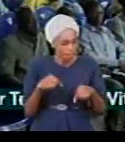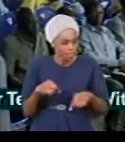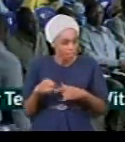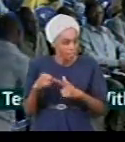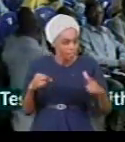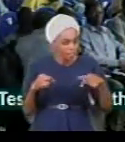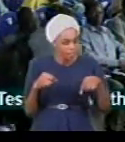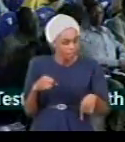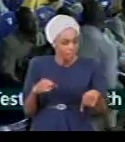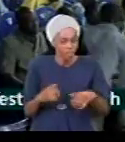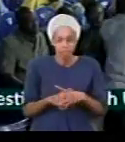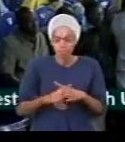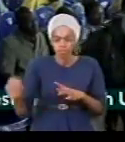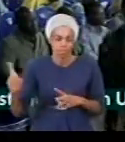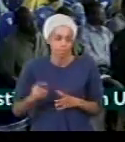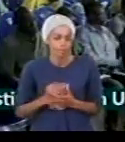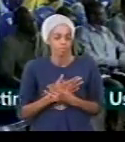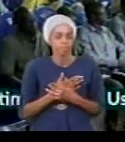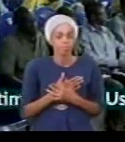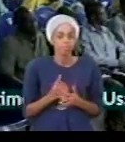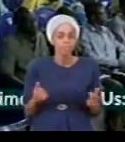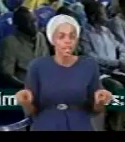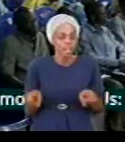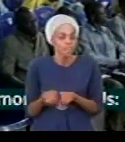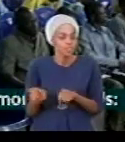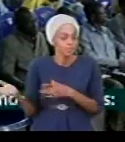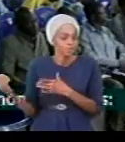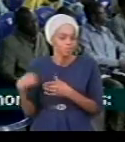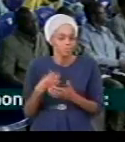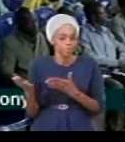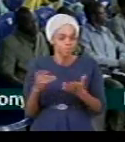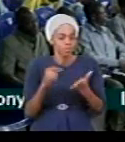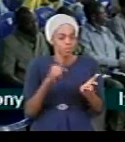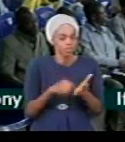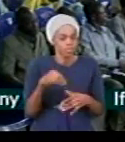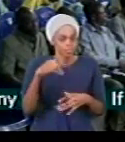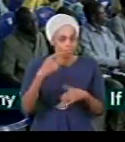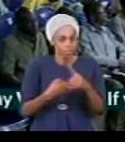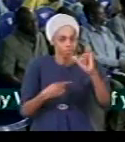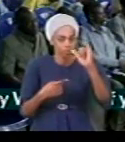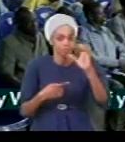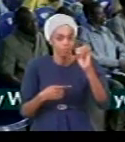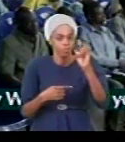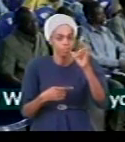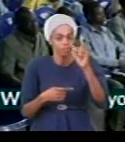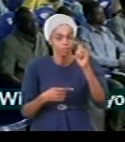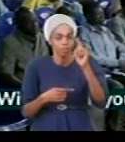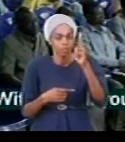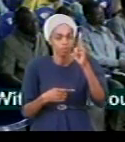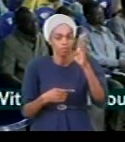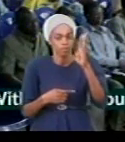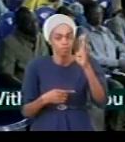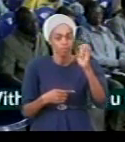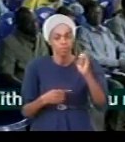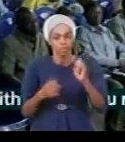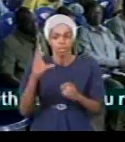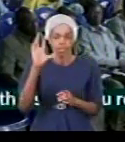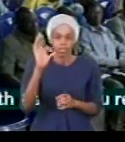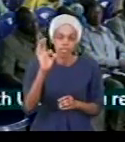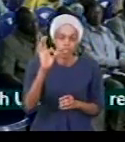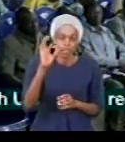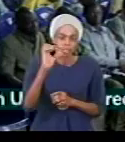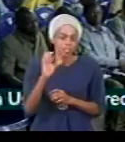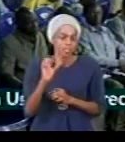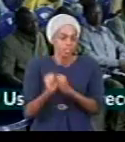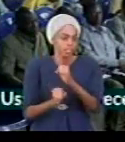YouTube. 9 years old Akindele Taiwo wrote, "I thank God for how he healed me from